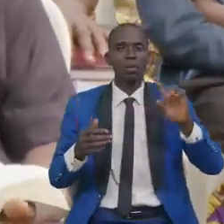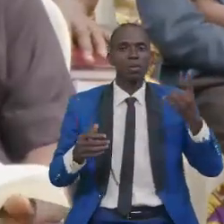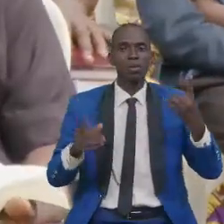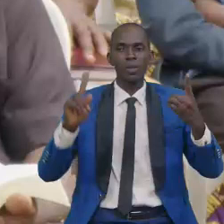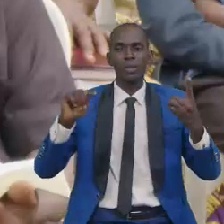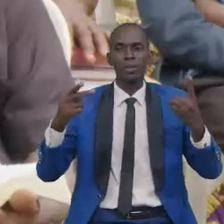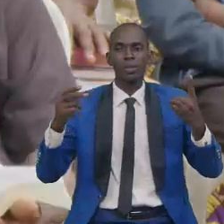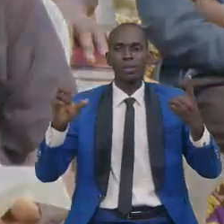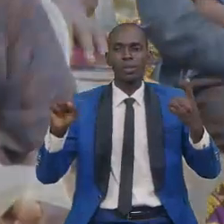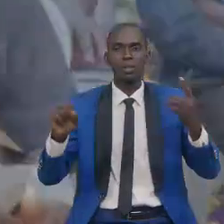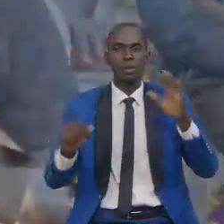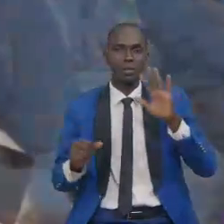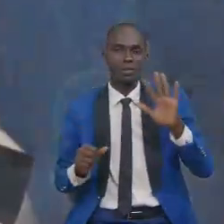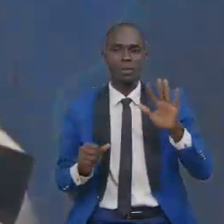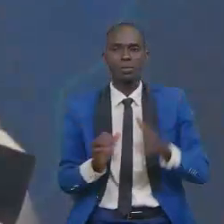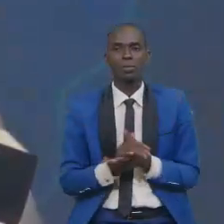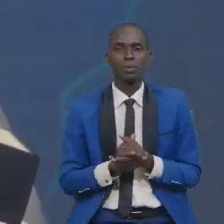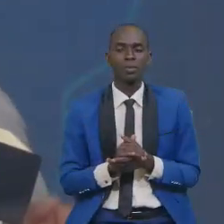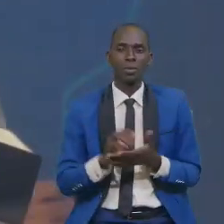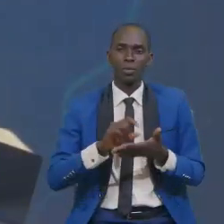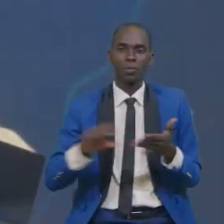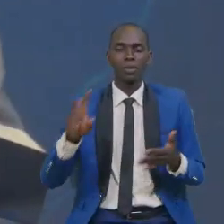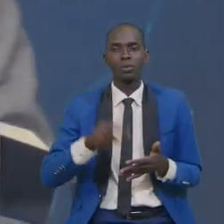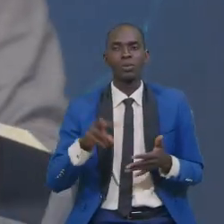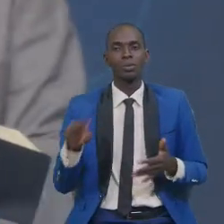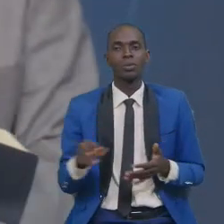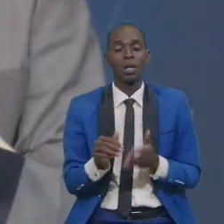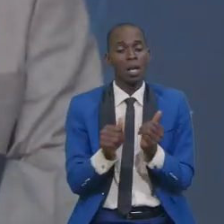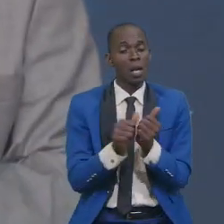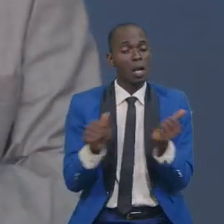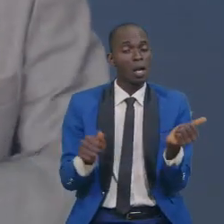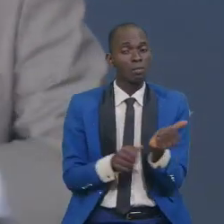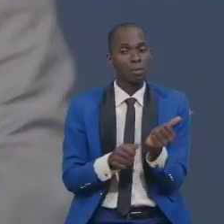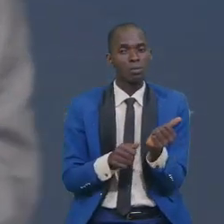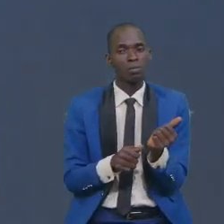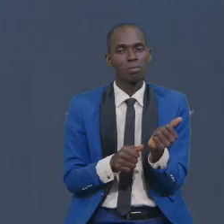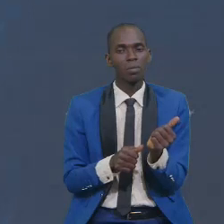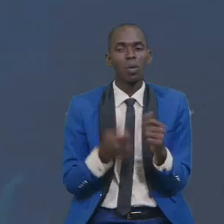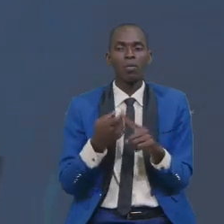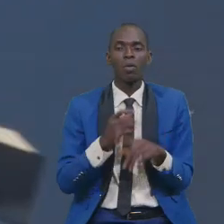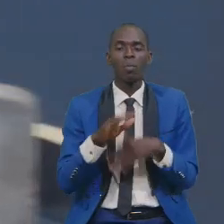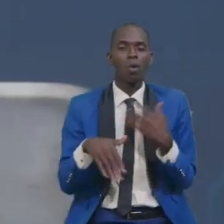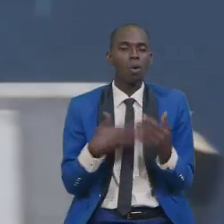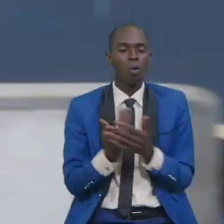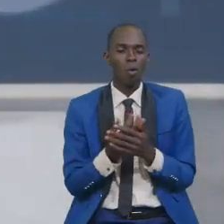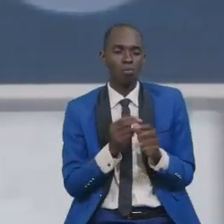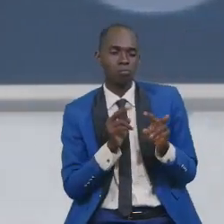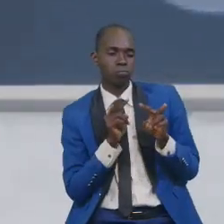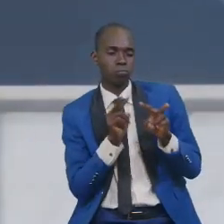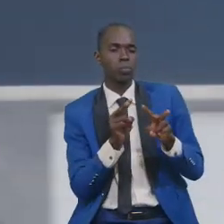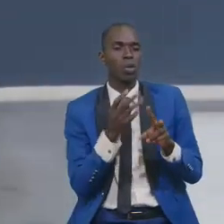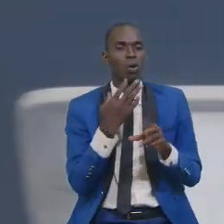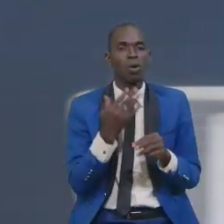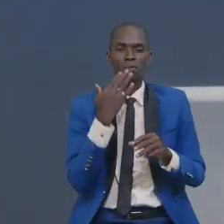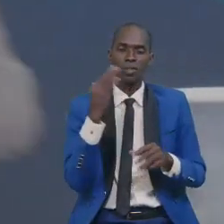Chapter 5 Verse 22 abstain for more appearance of